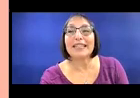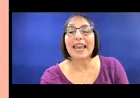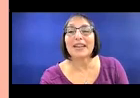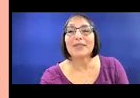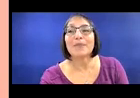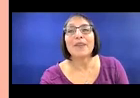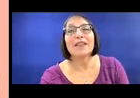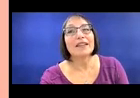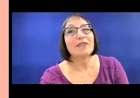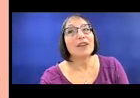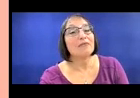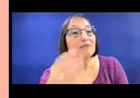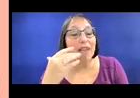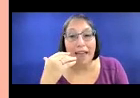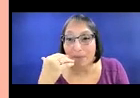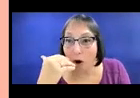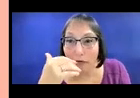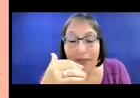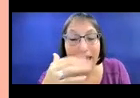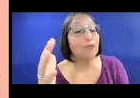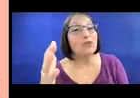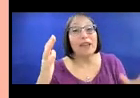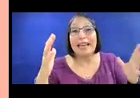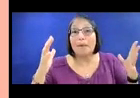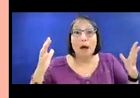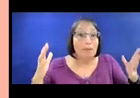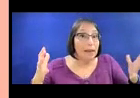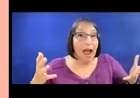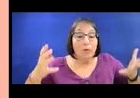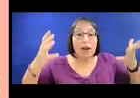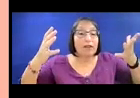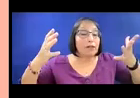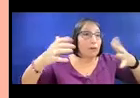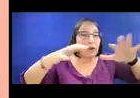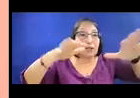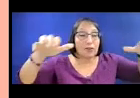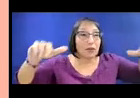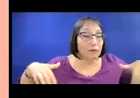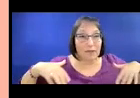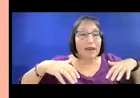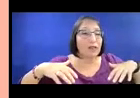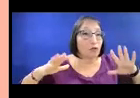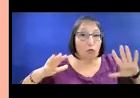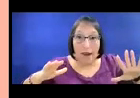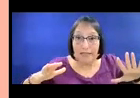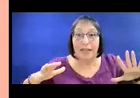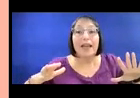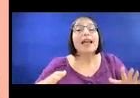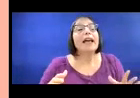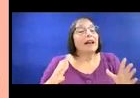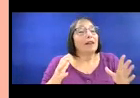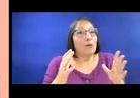this case, this activity, had them go. First of all, getting them up and out into the rest of their space is great.